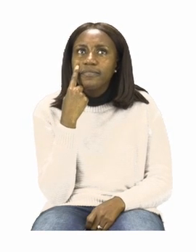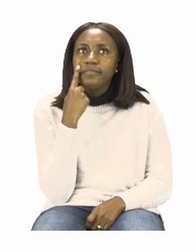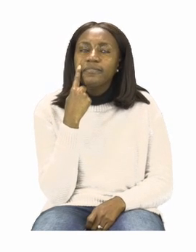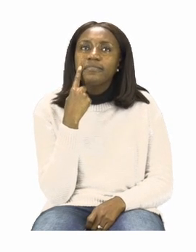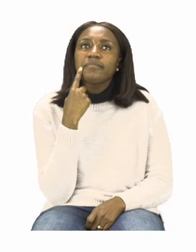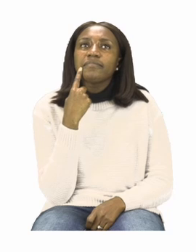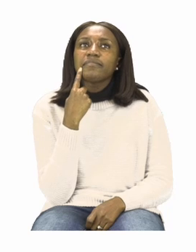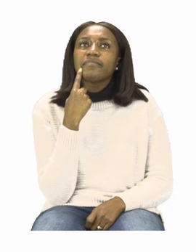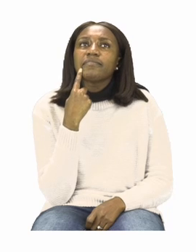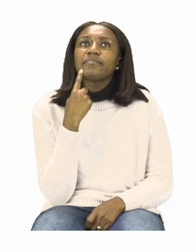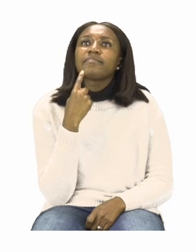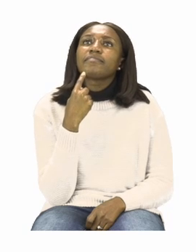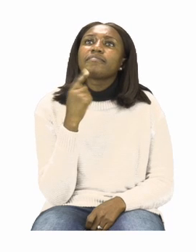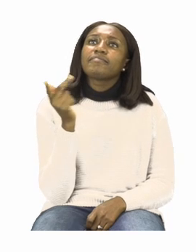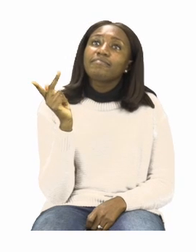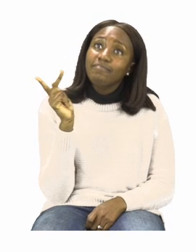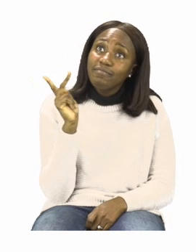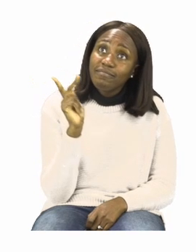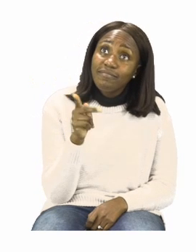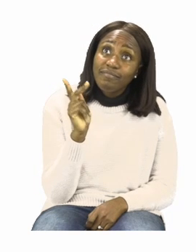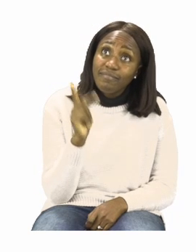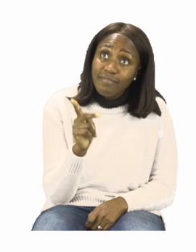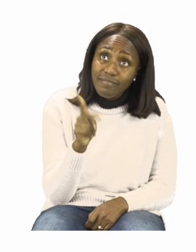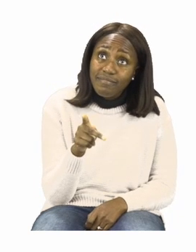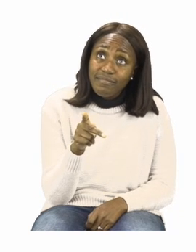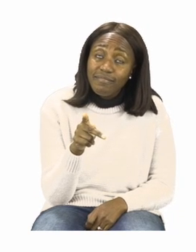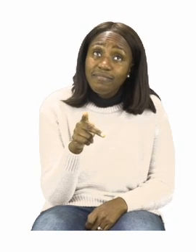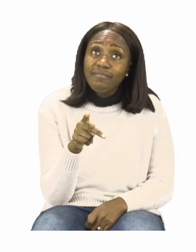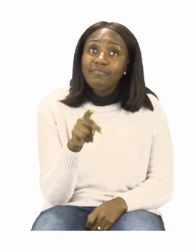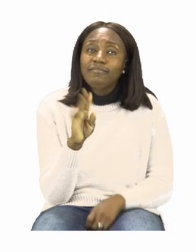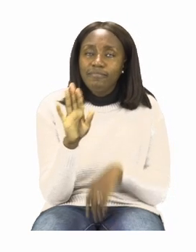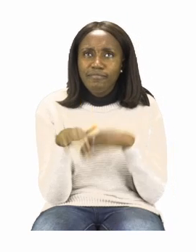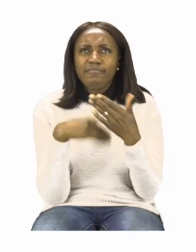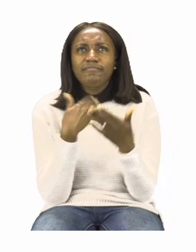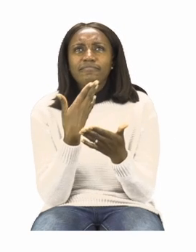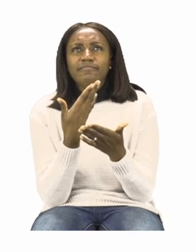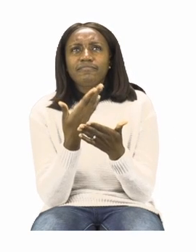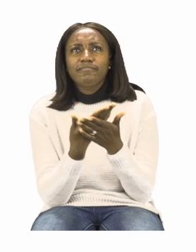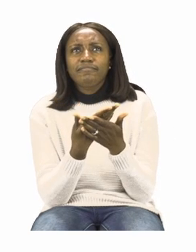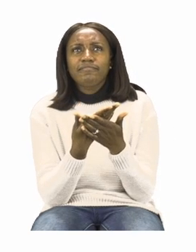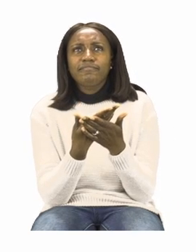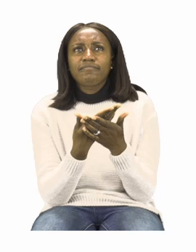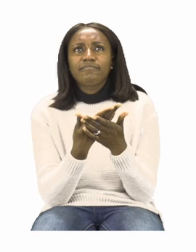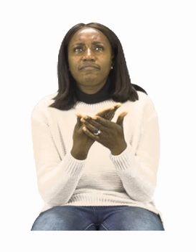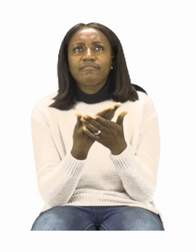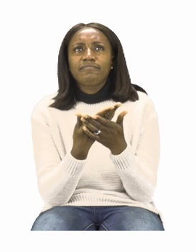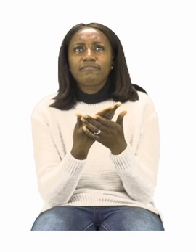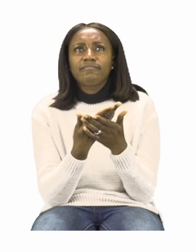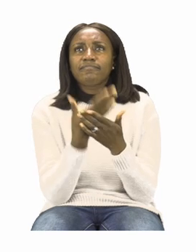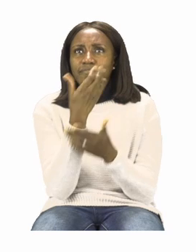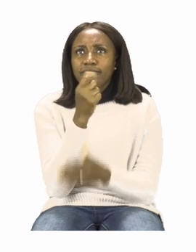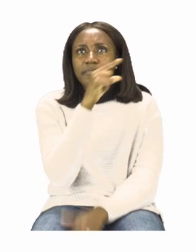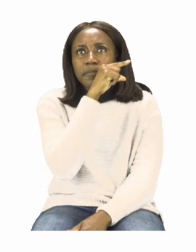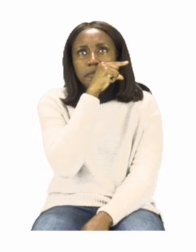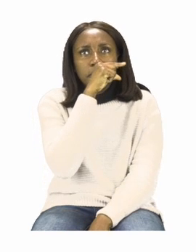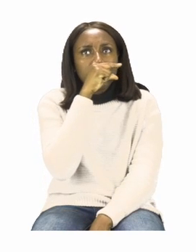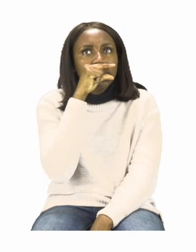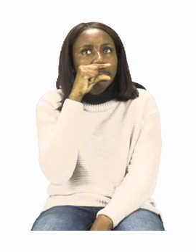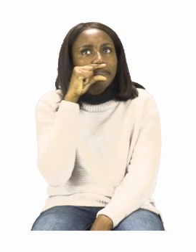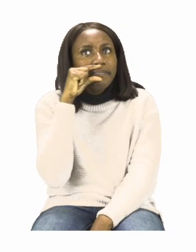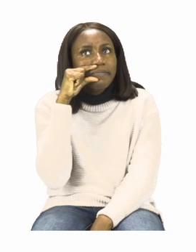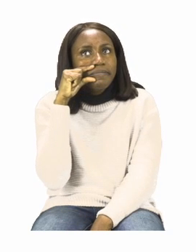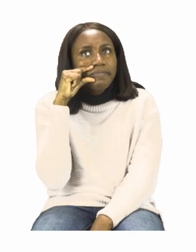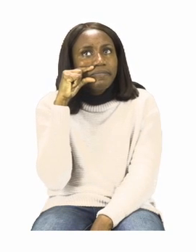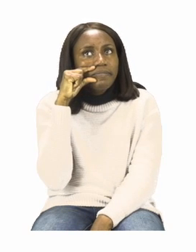You will also see that in each picture, they also give you the name of